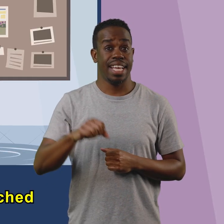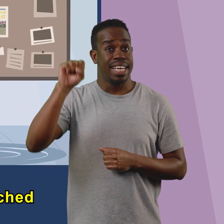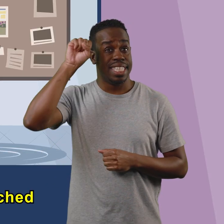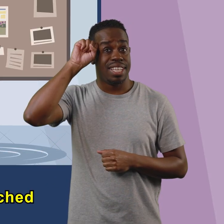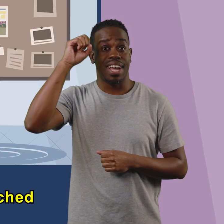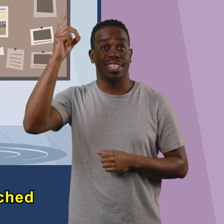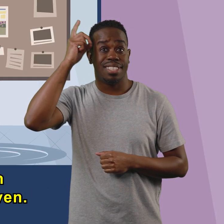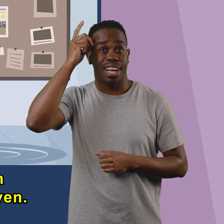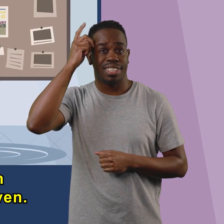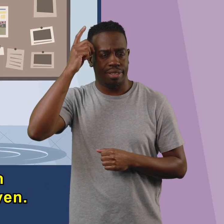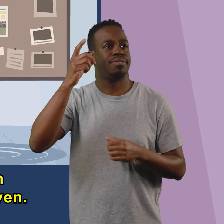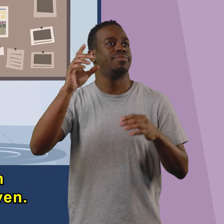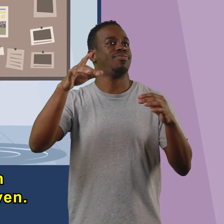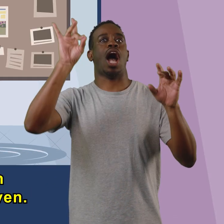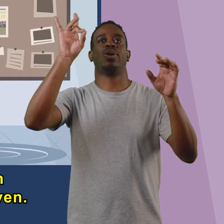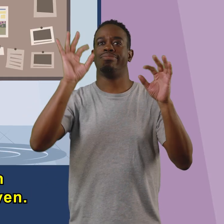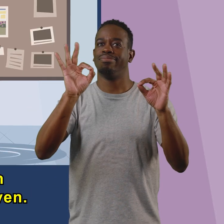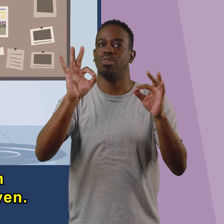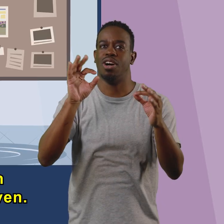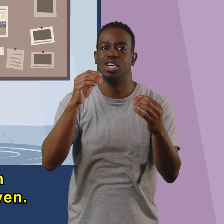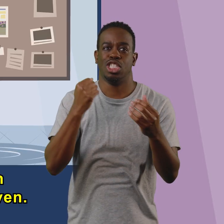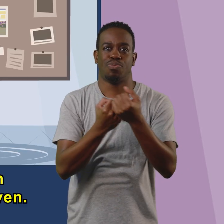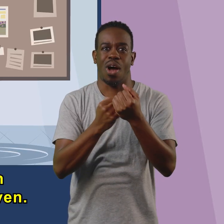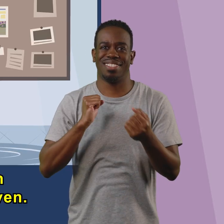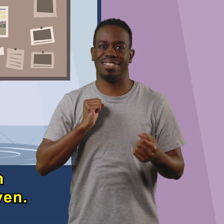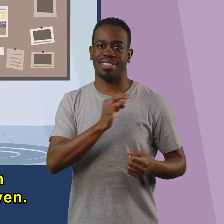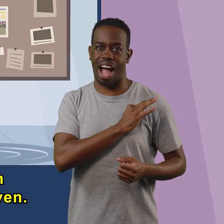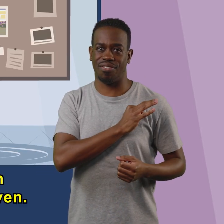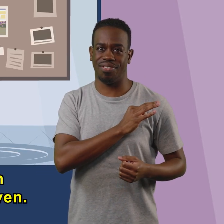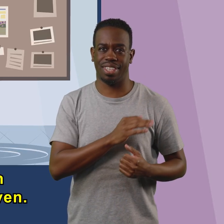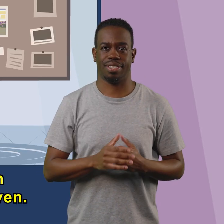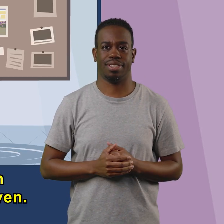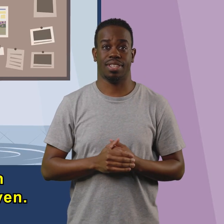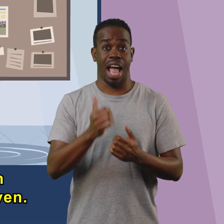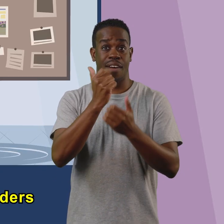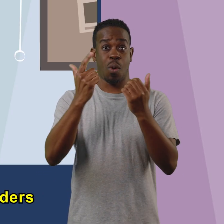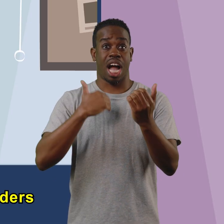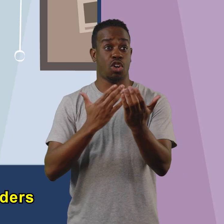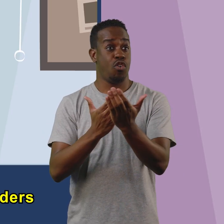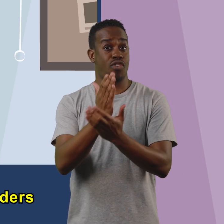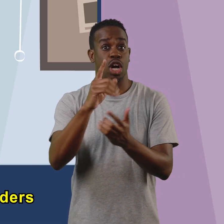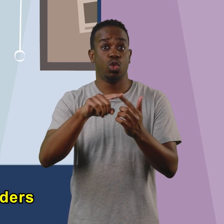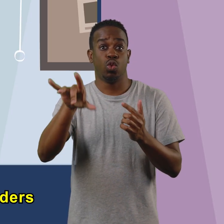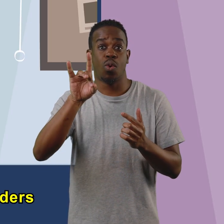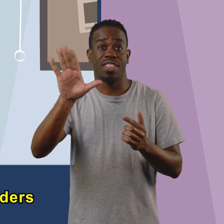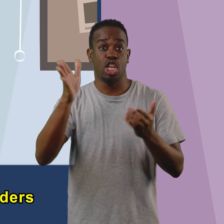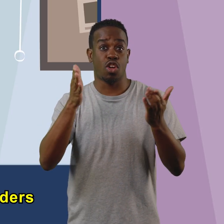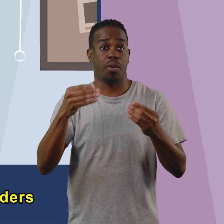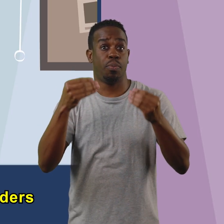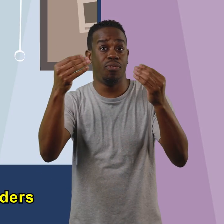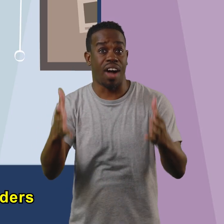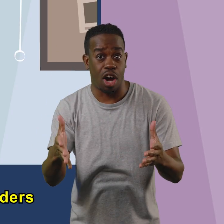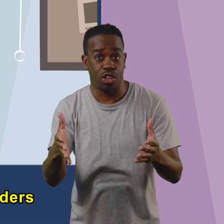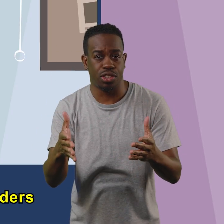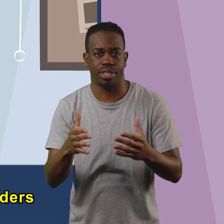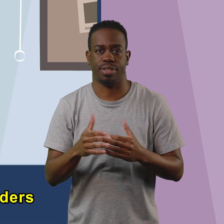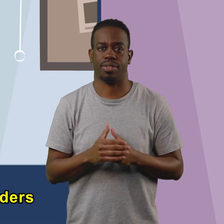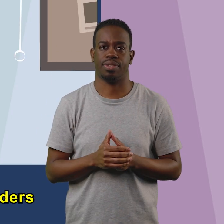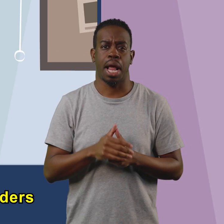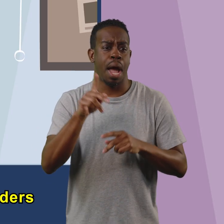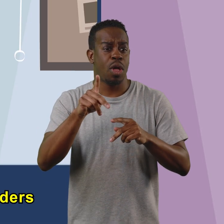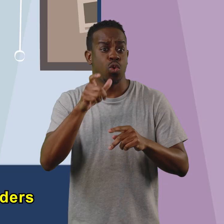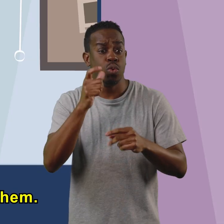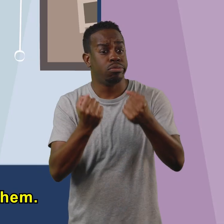Lucas and Marsha was switched to provide the best match possible for Dexter and Steven. Everyone has the right to choose their